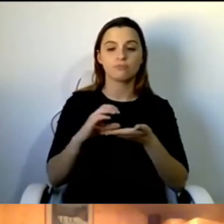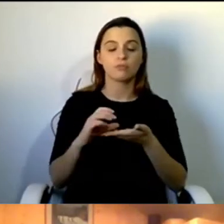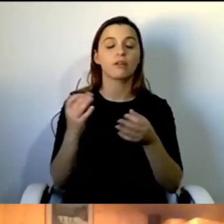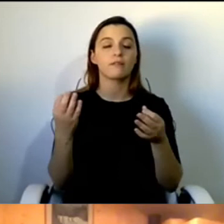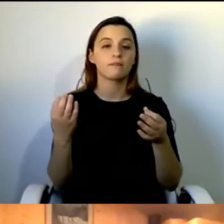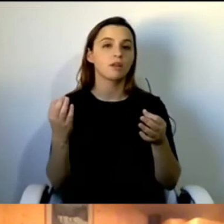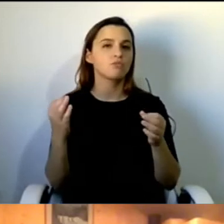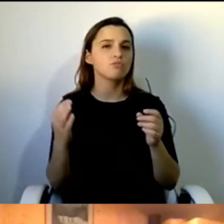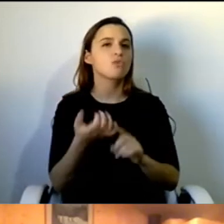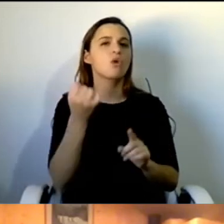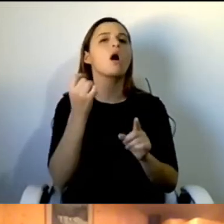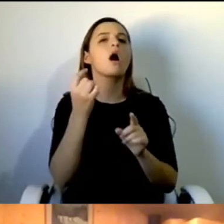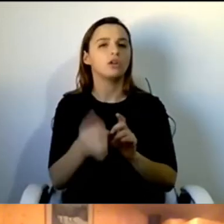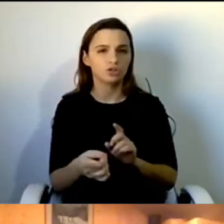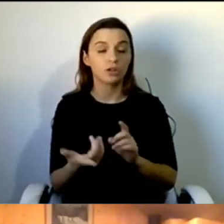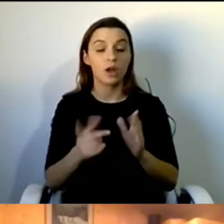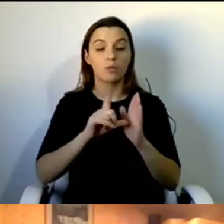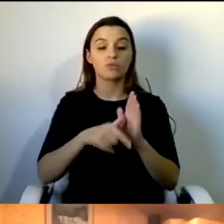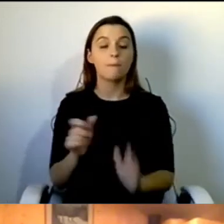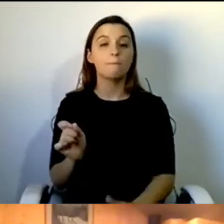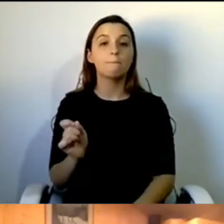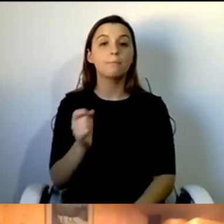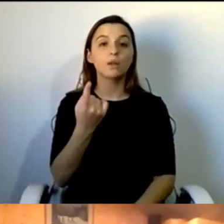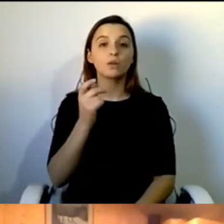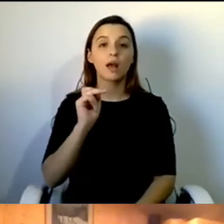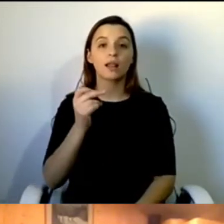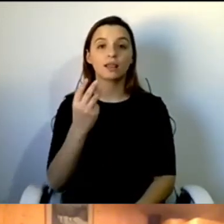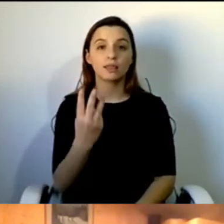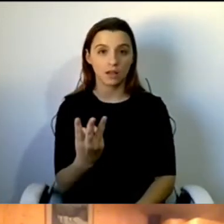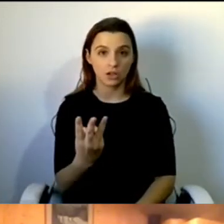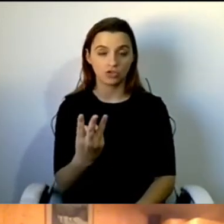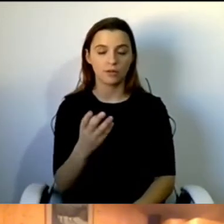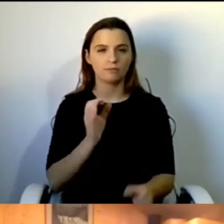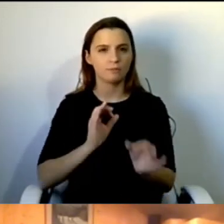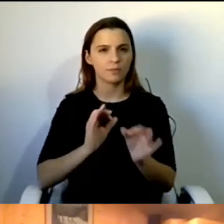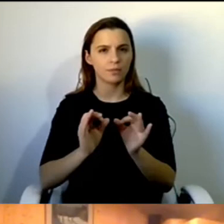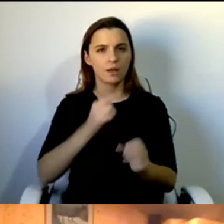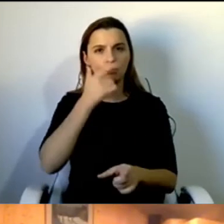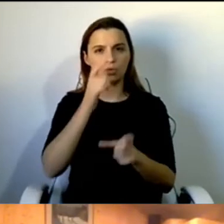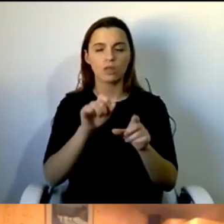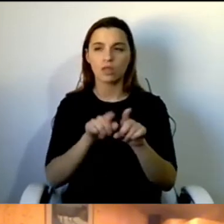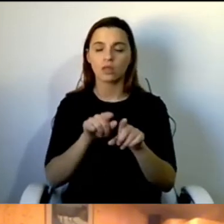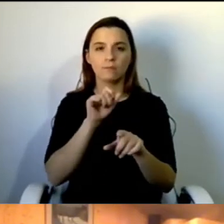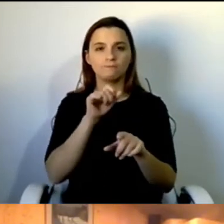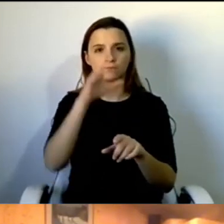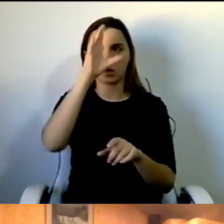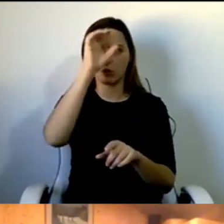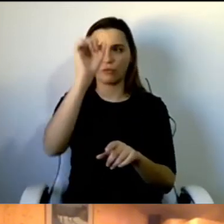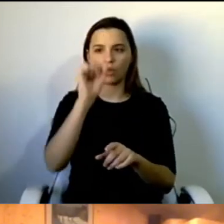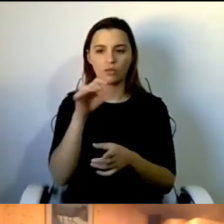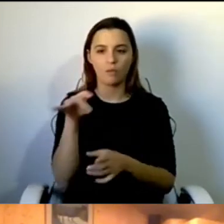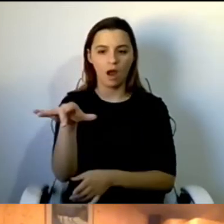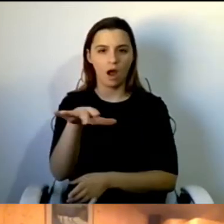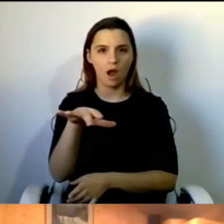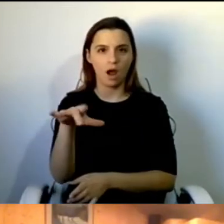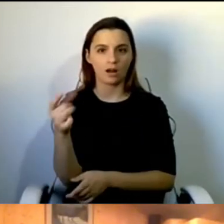that people got the money from the local government that would have otherwise given them